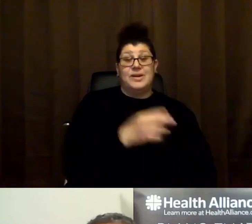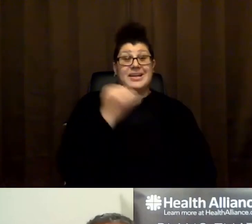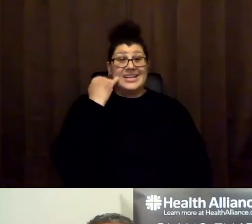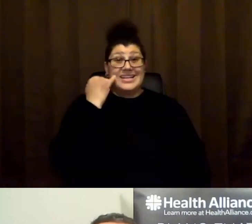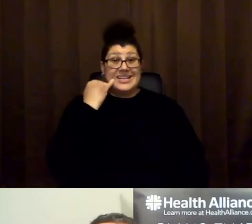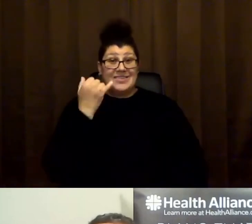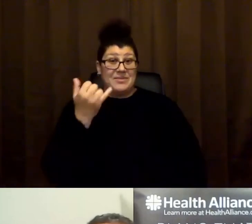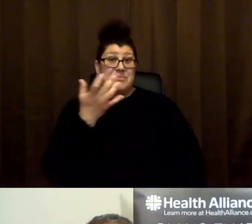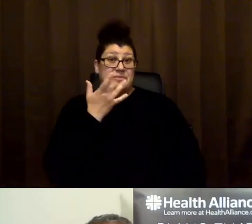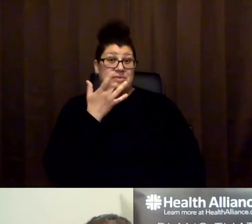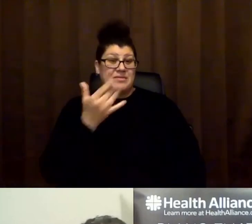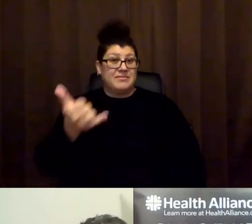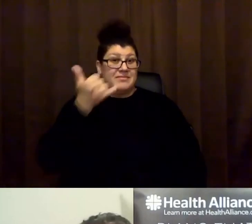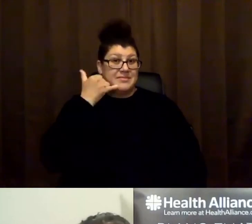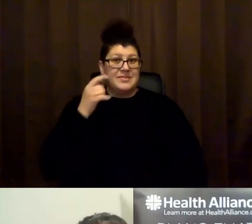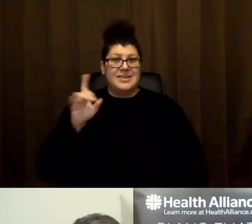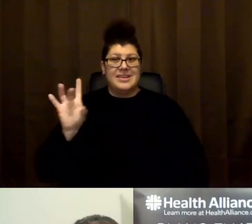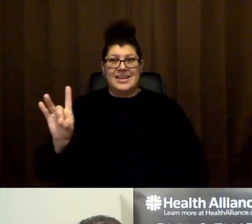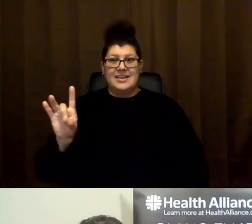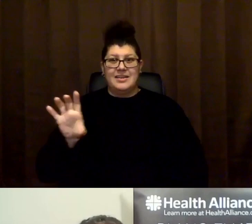is